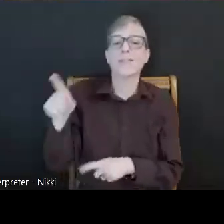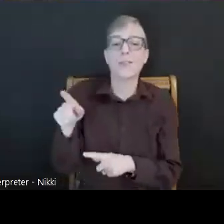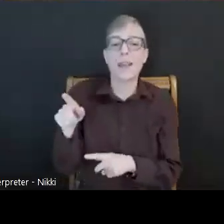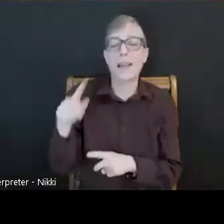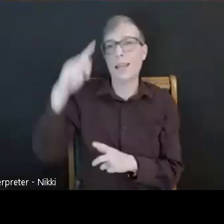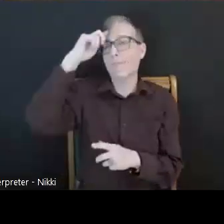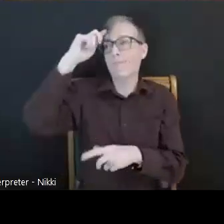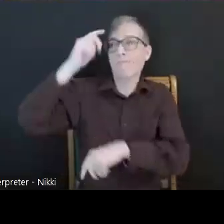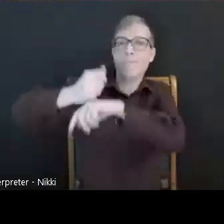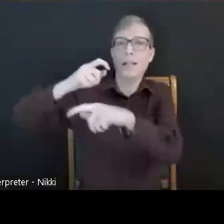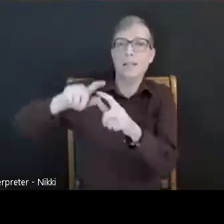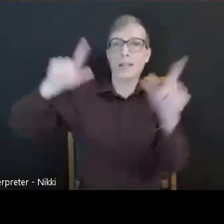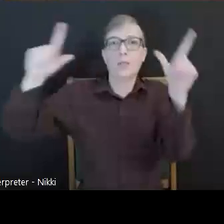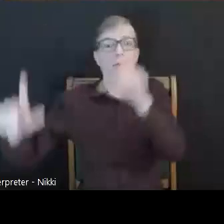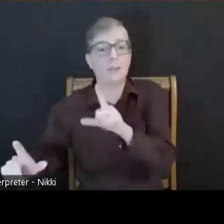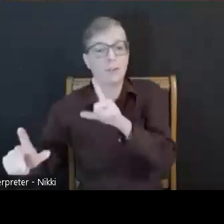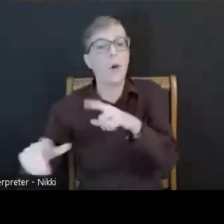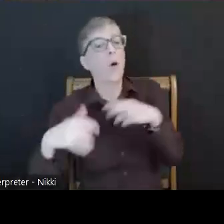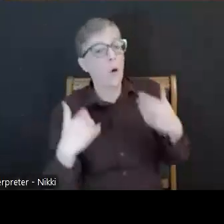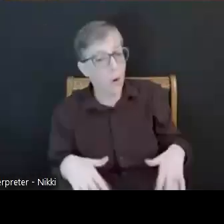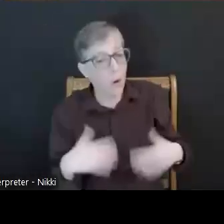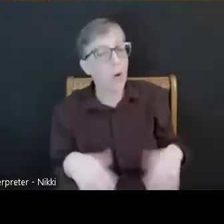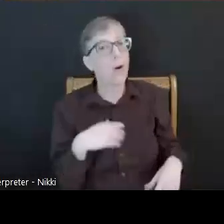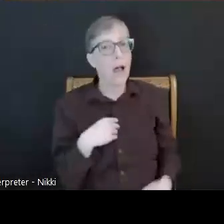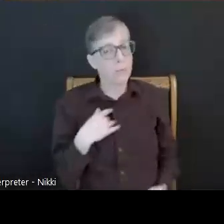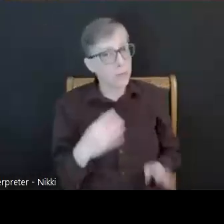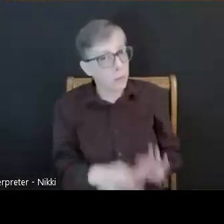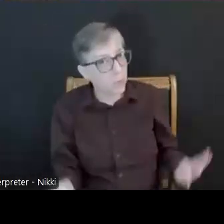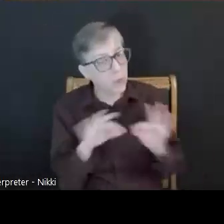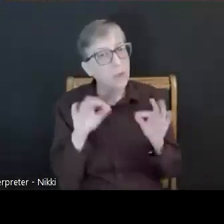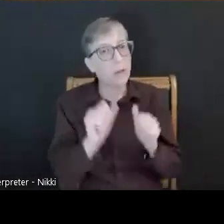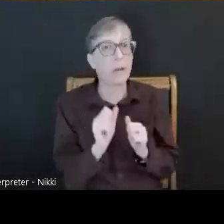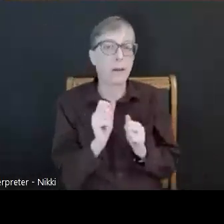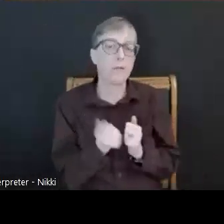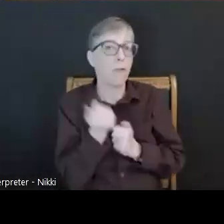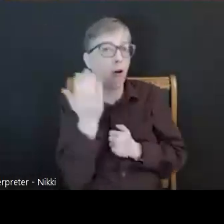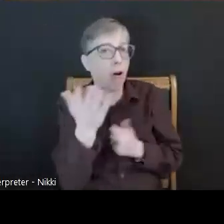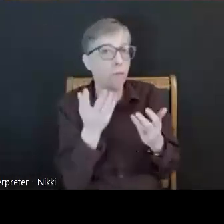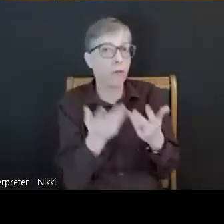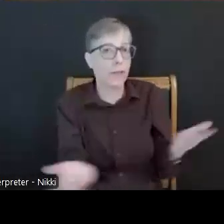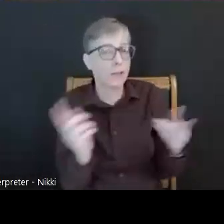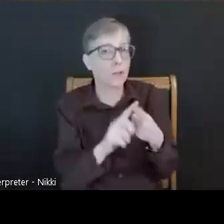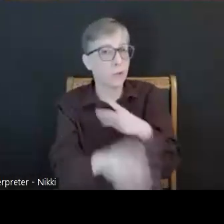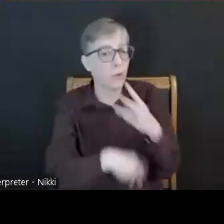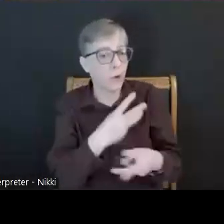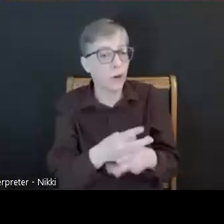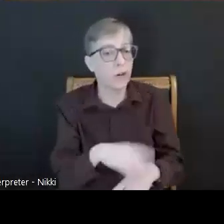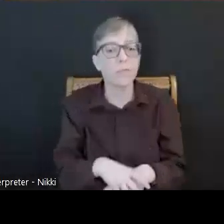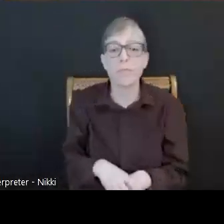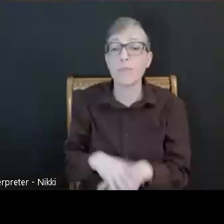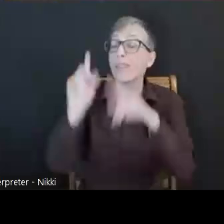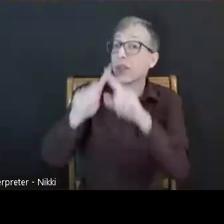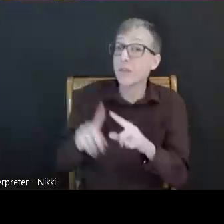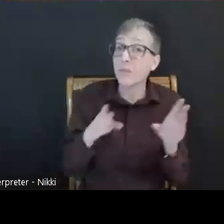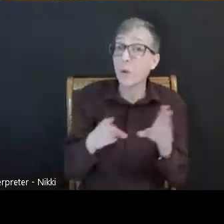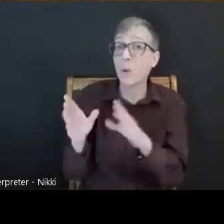to offer other people in the world. There are many ways to learn coping skills with these